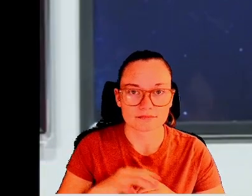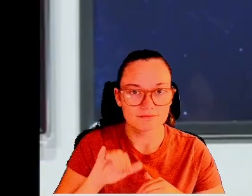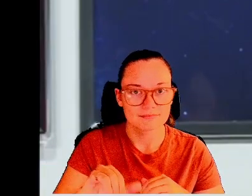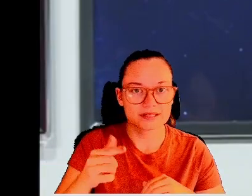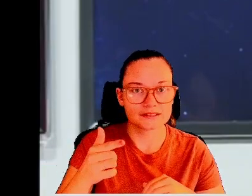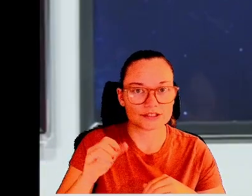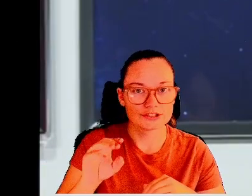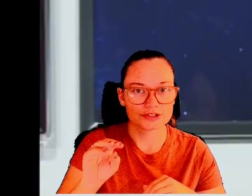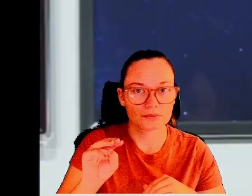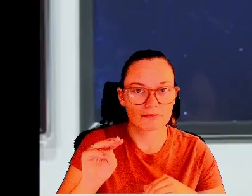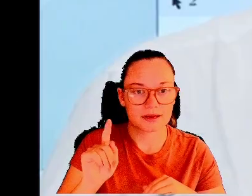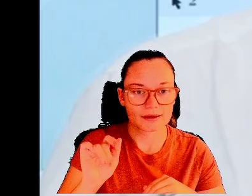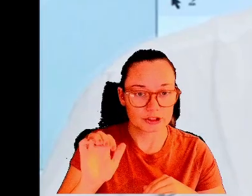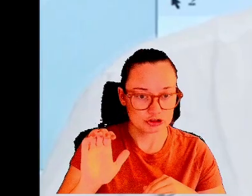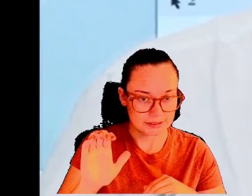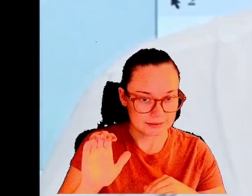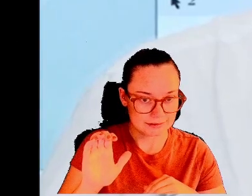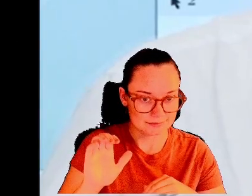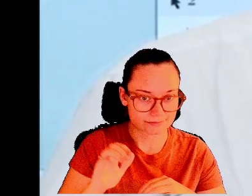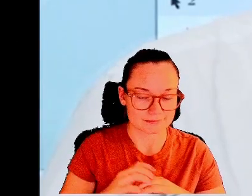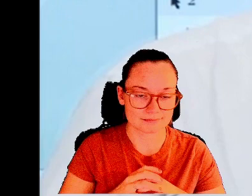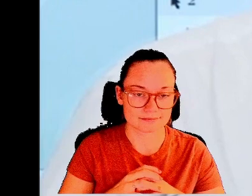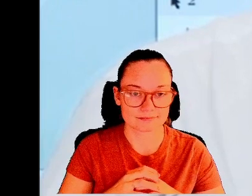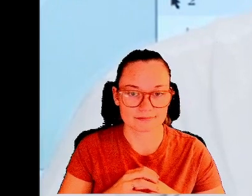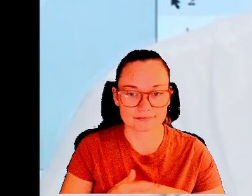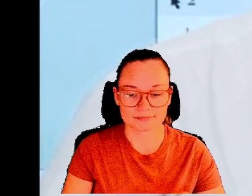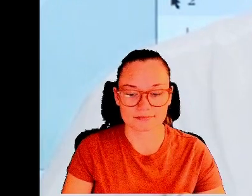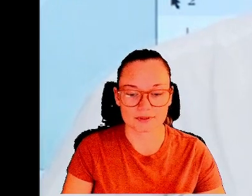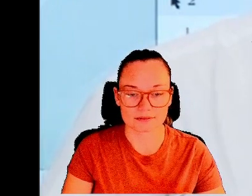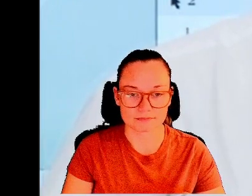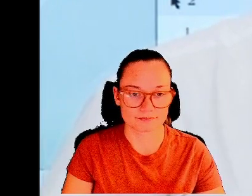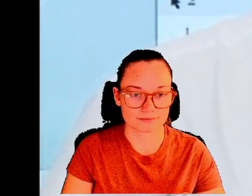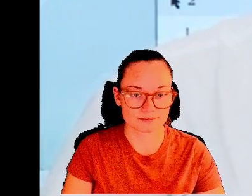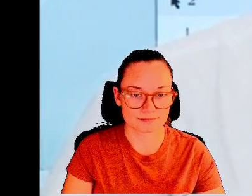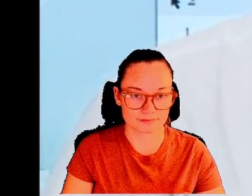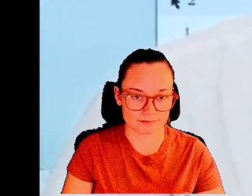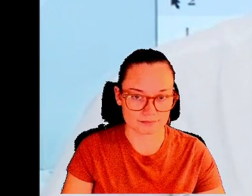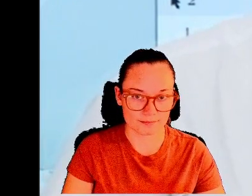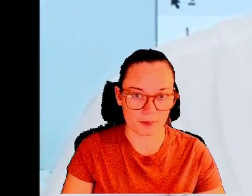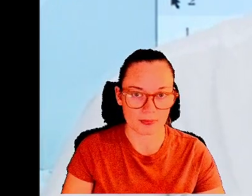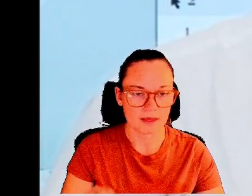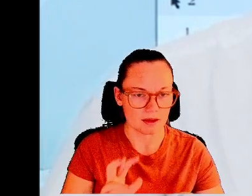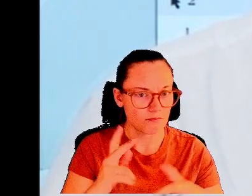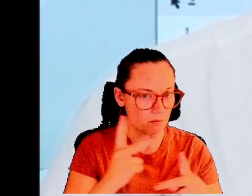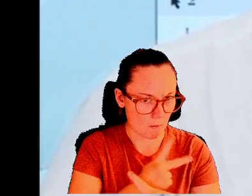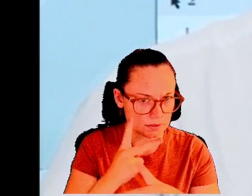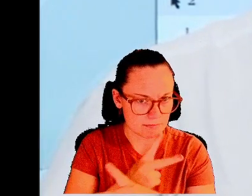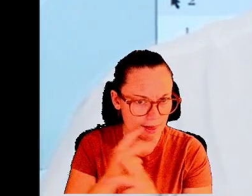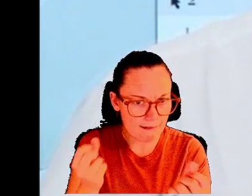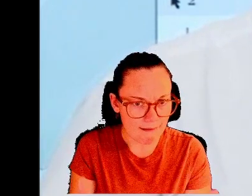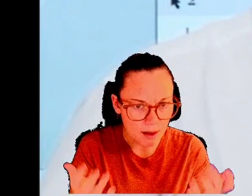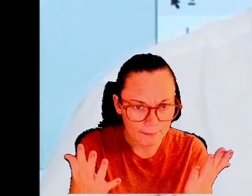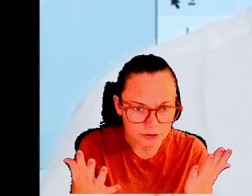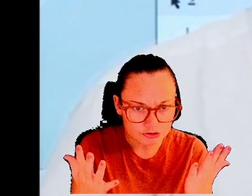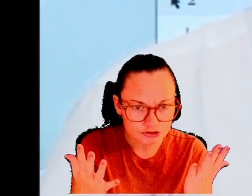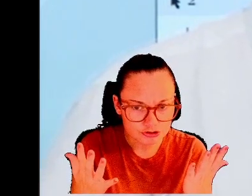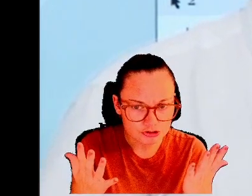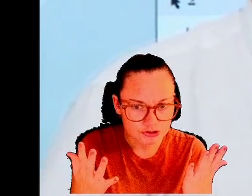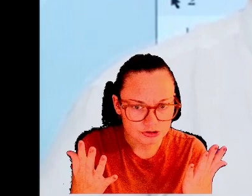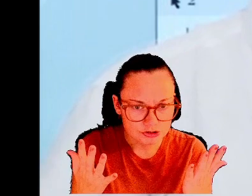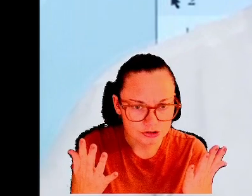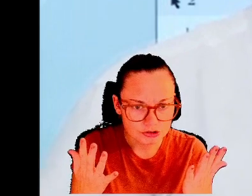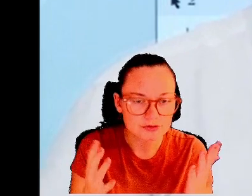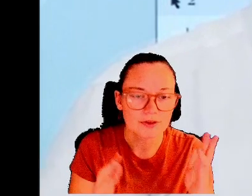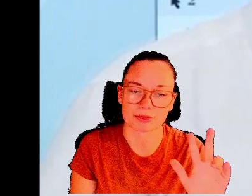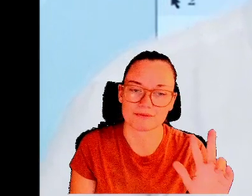geometric sequence. And we're obviously multiplying each time by, Jackson? 3.